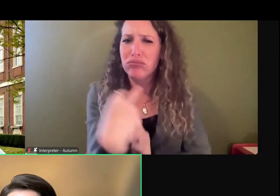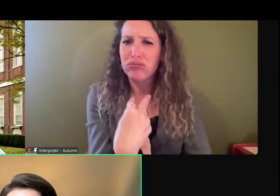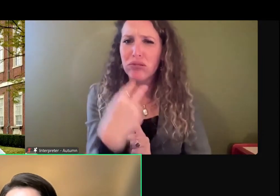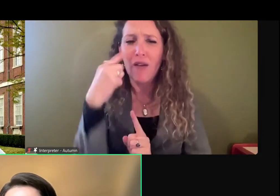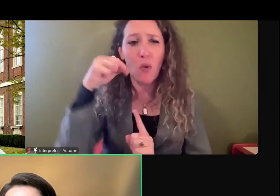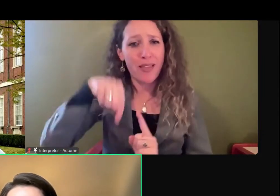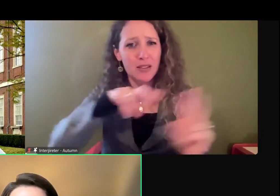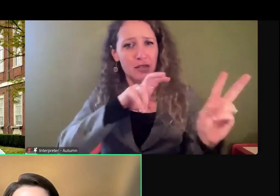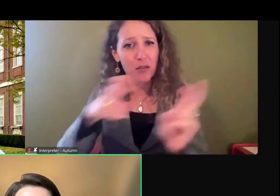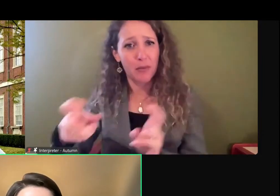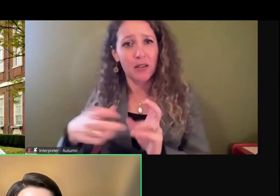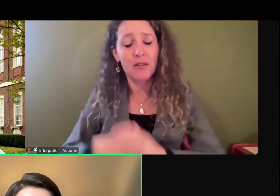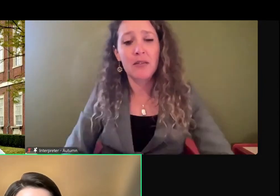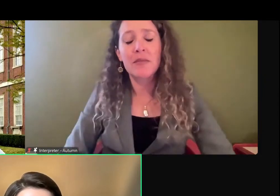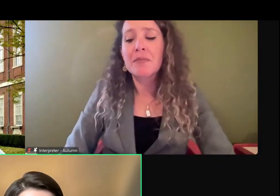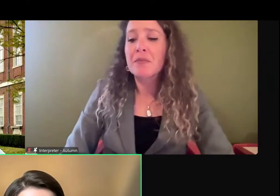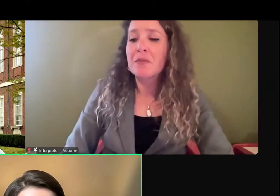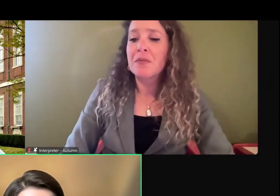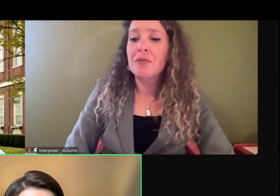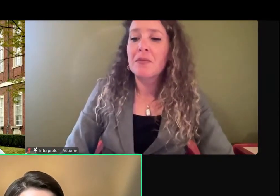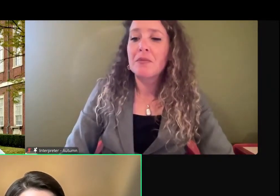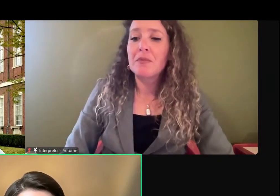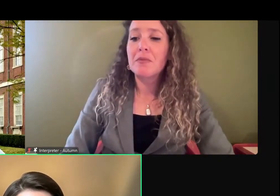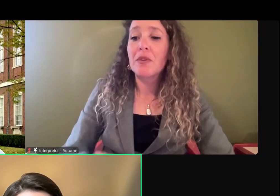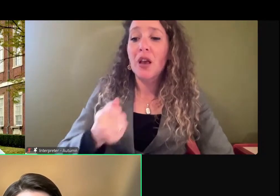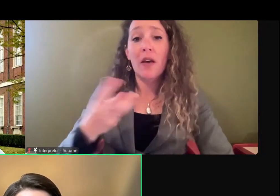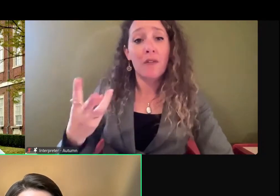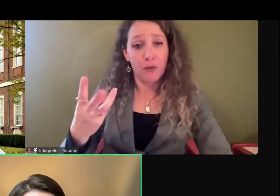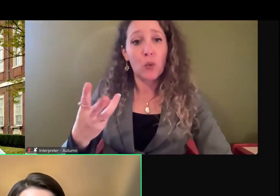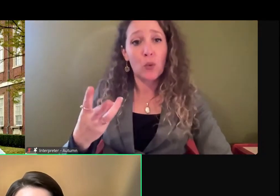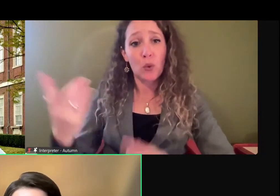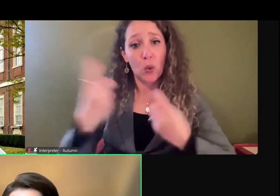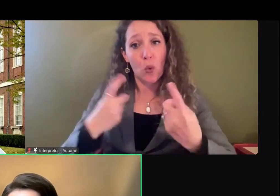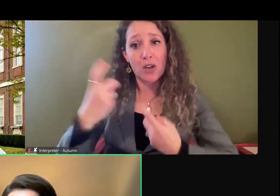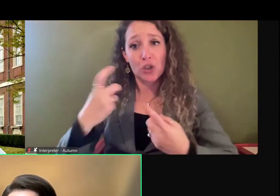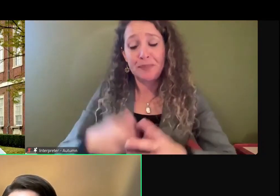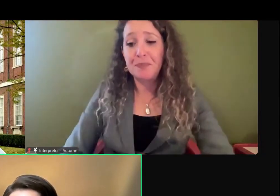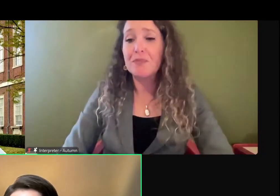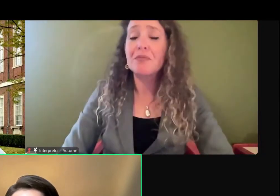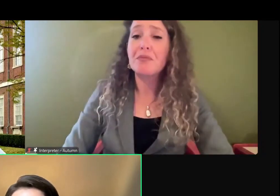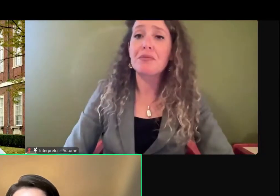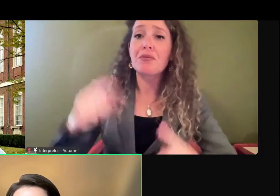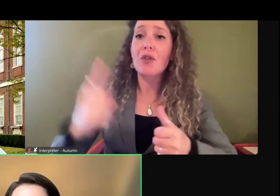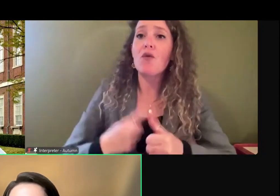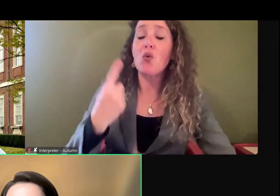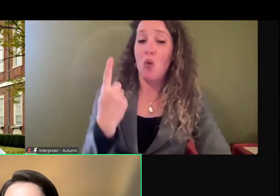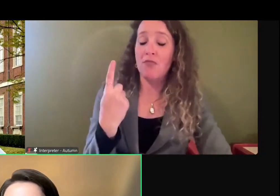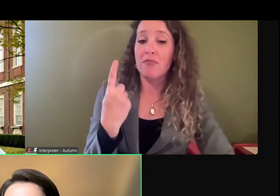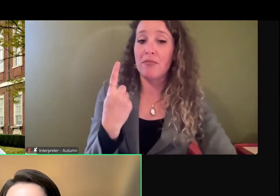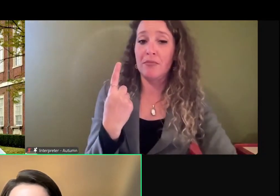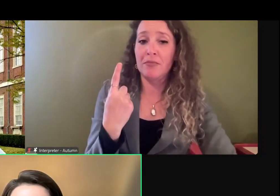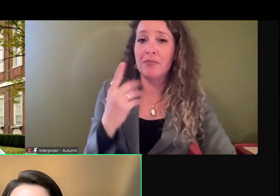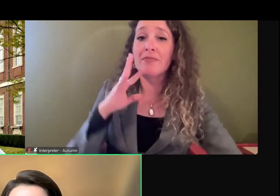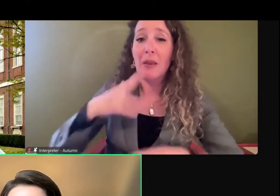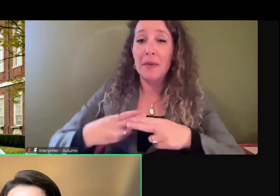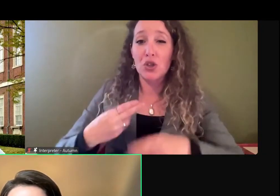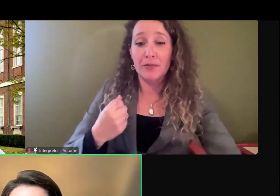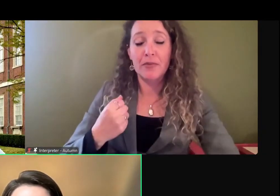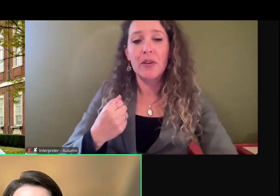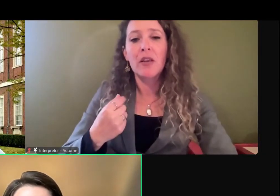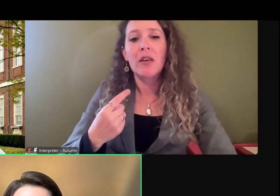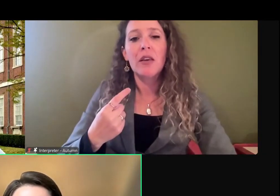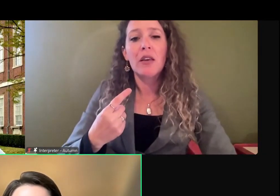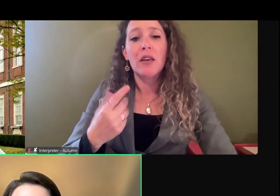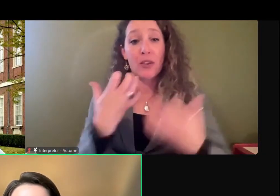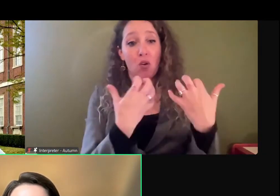this topic. So a couple of questions that the first one that also was mentioned from one of